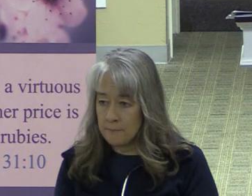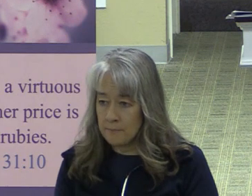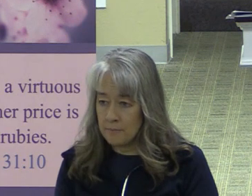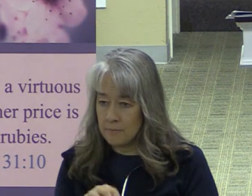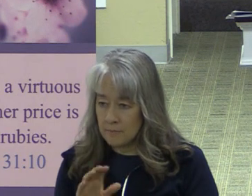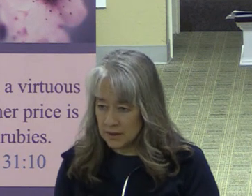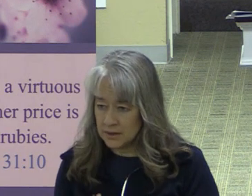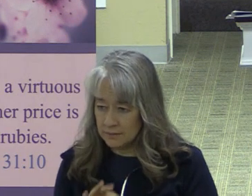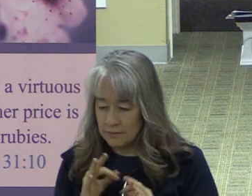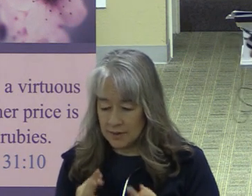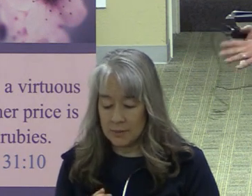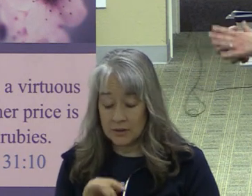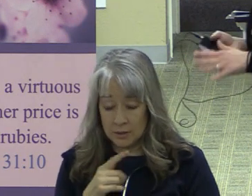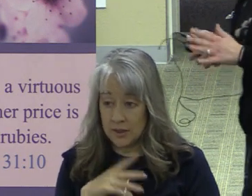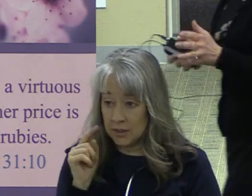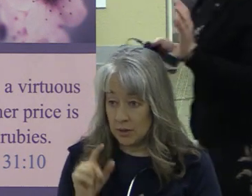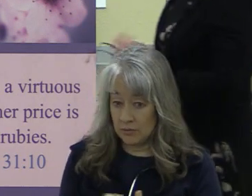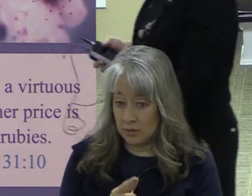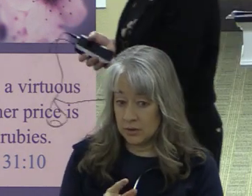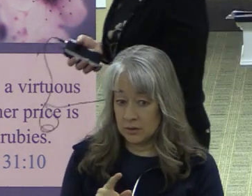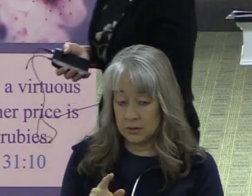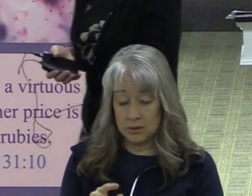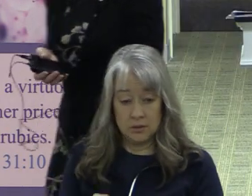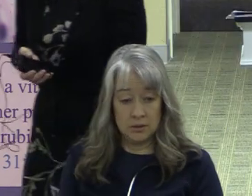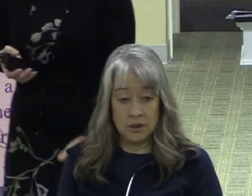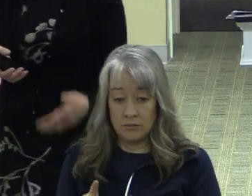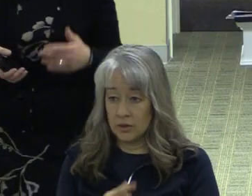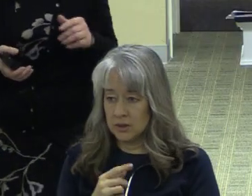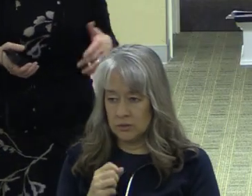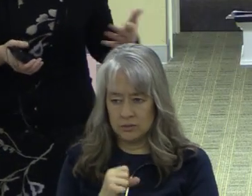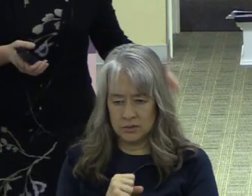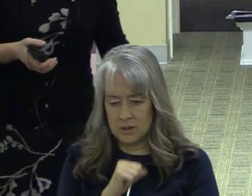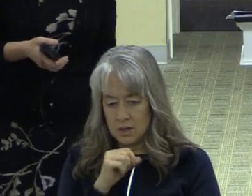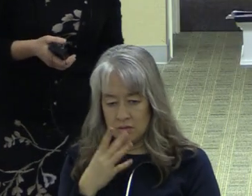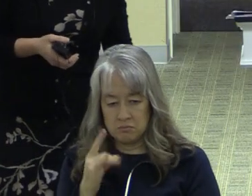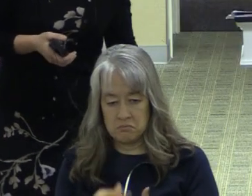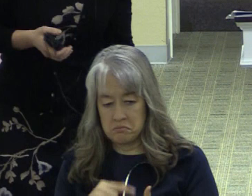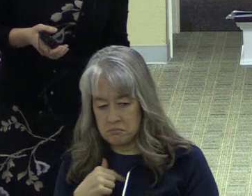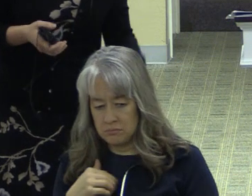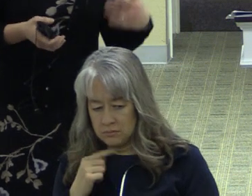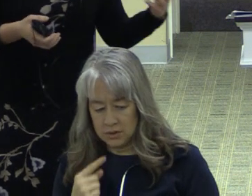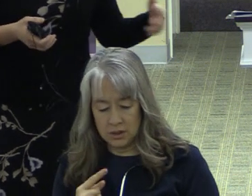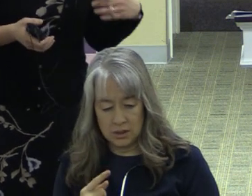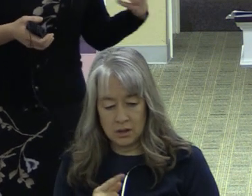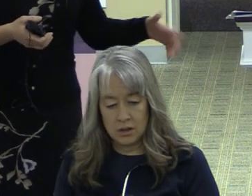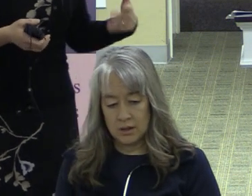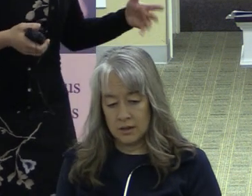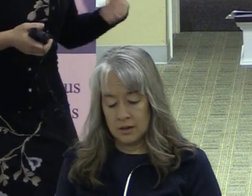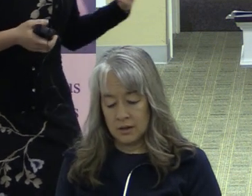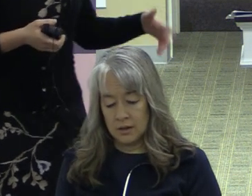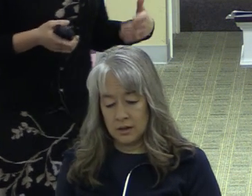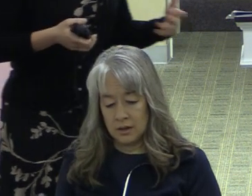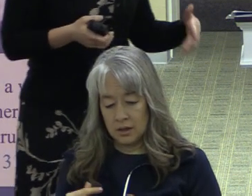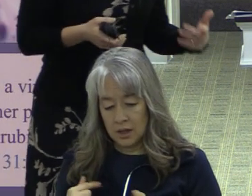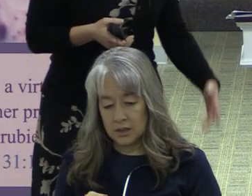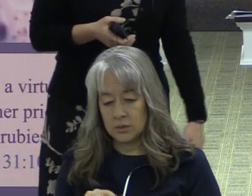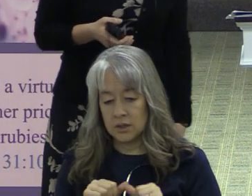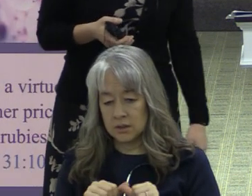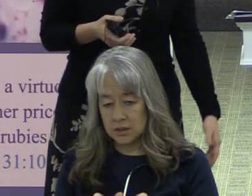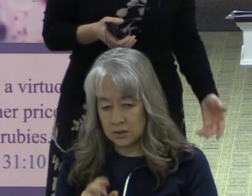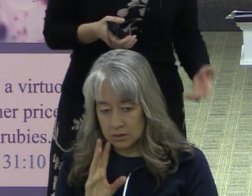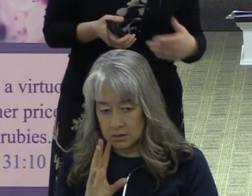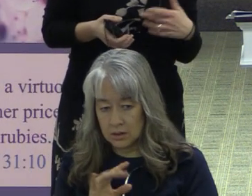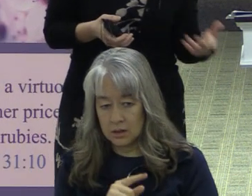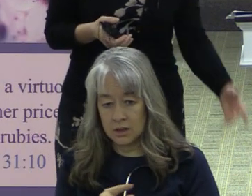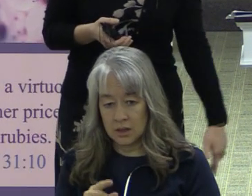was telling them my testimony. At first, they were resistant. They were not interested in what I had to say, but as we continued to